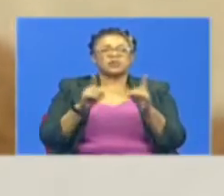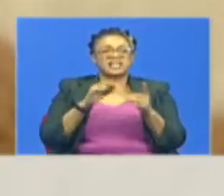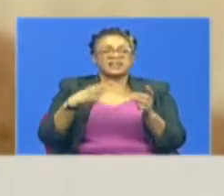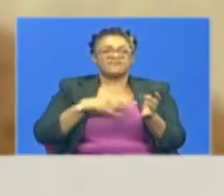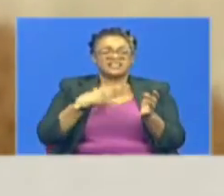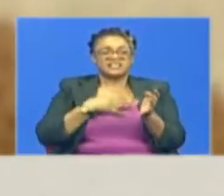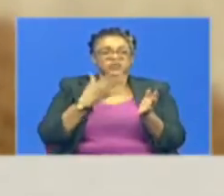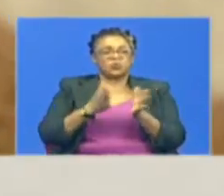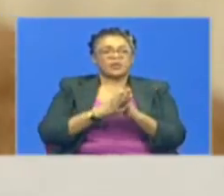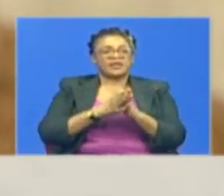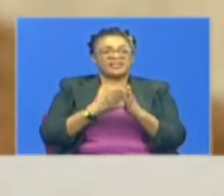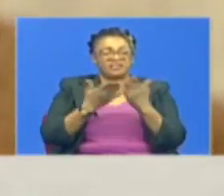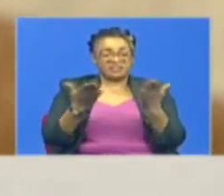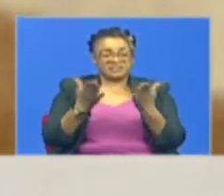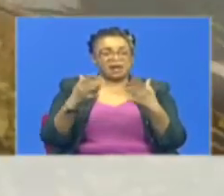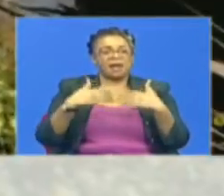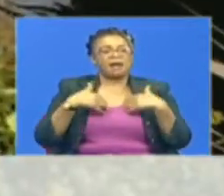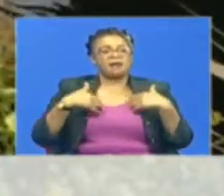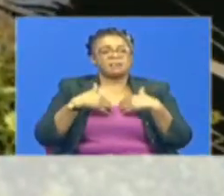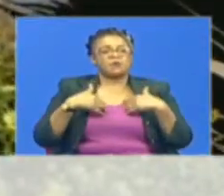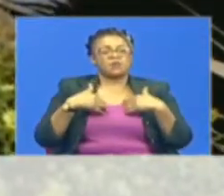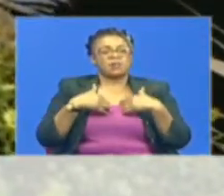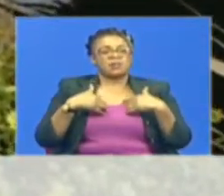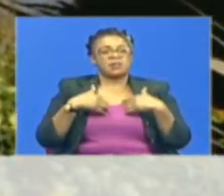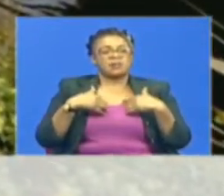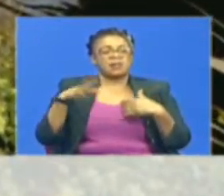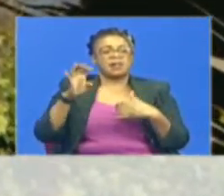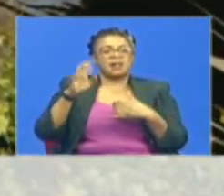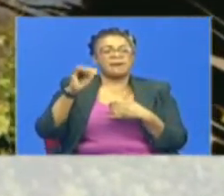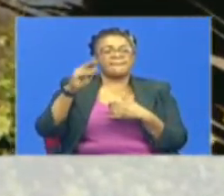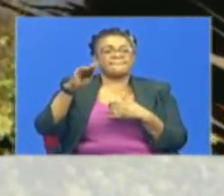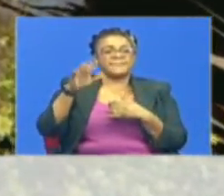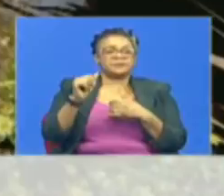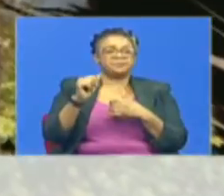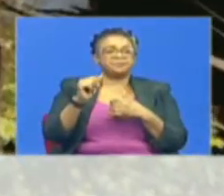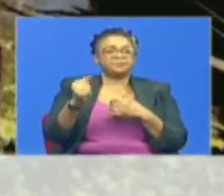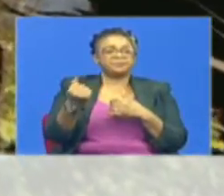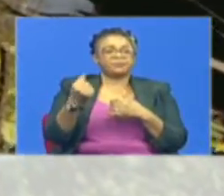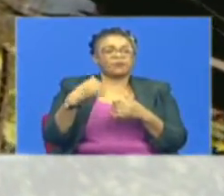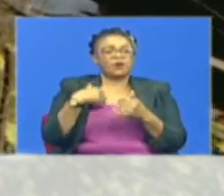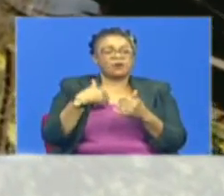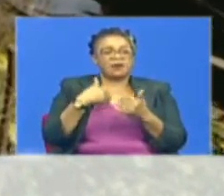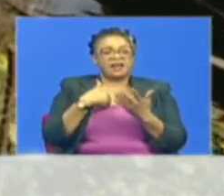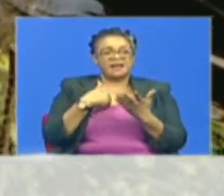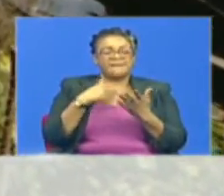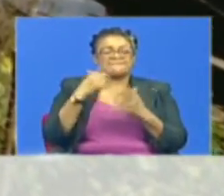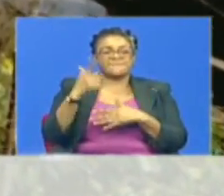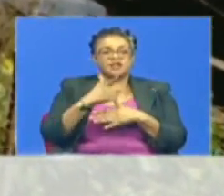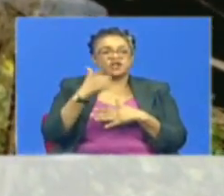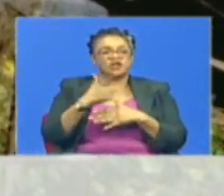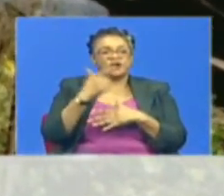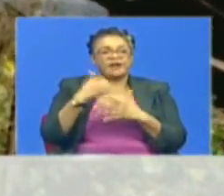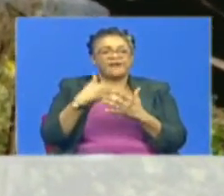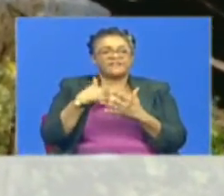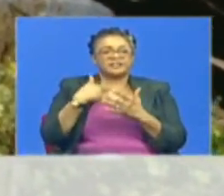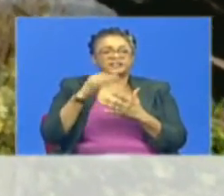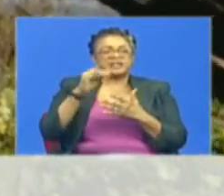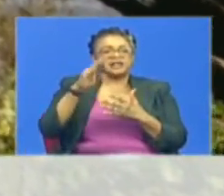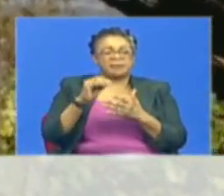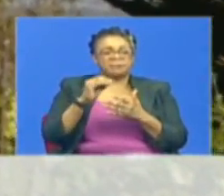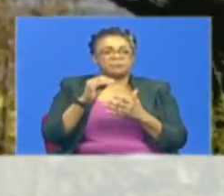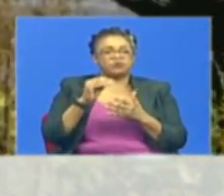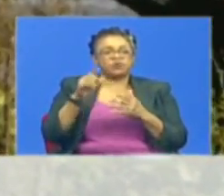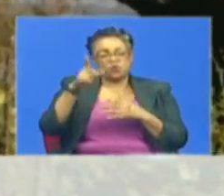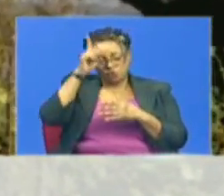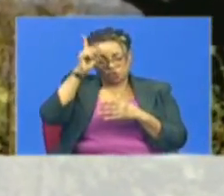with this animal. It's called a llama, on a video conference app, giving visibility and income to rural